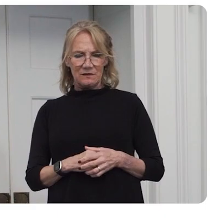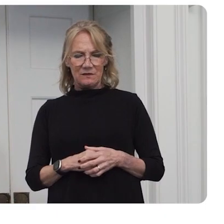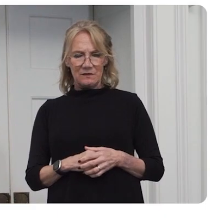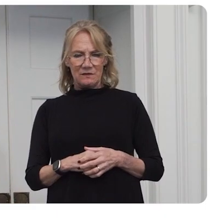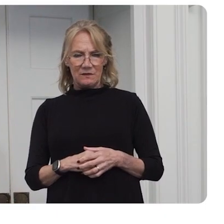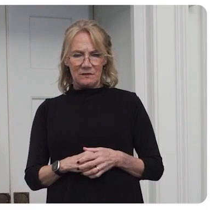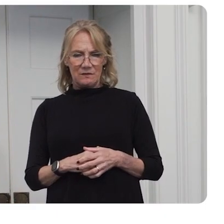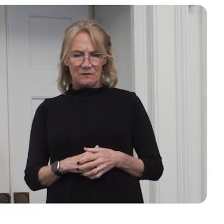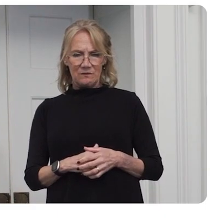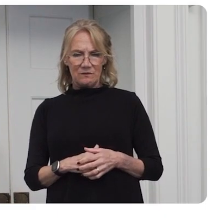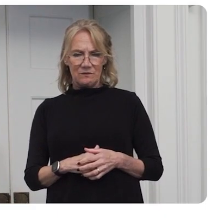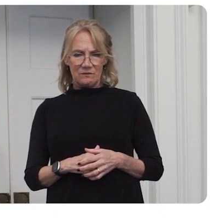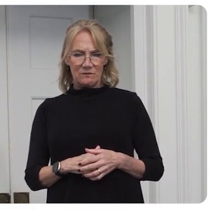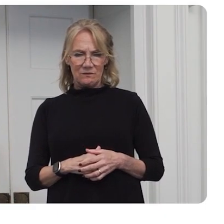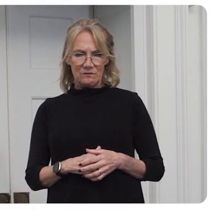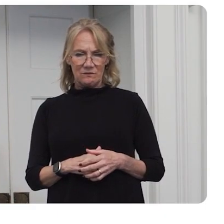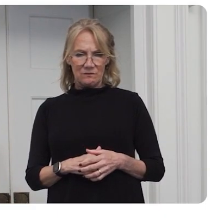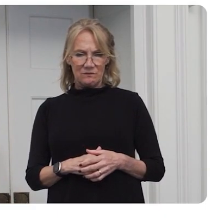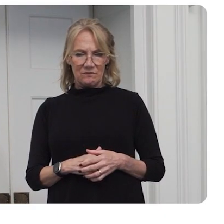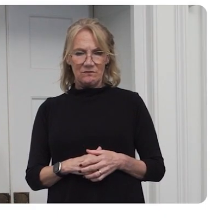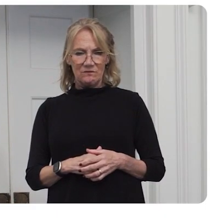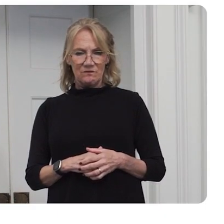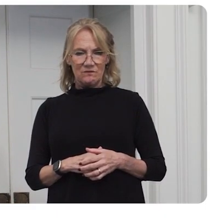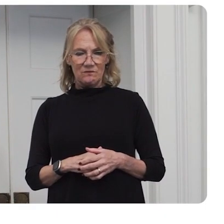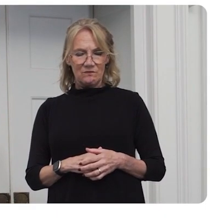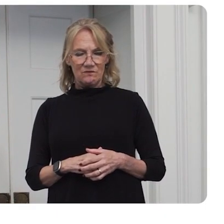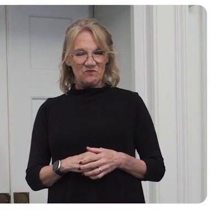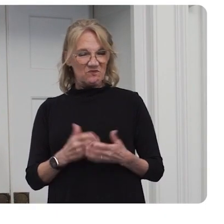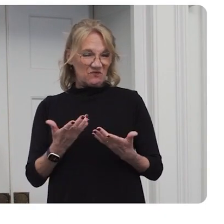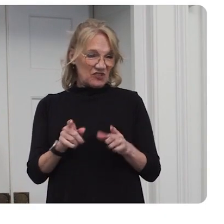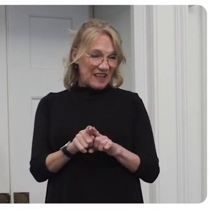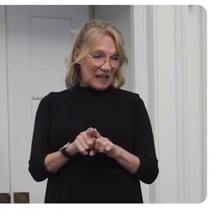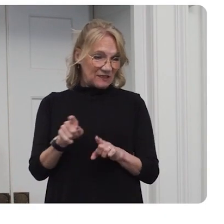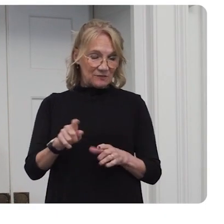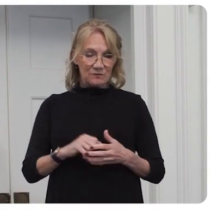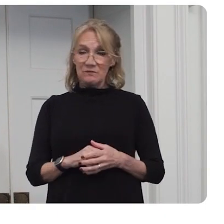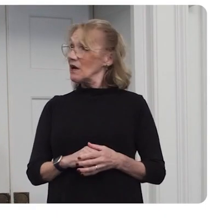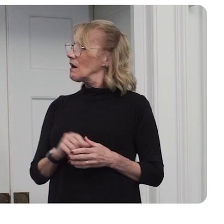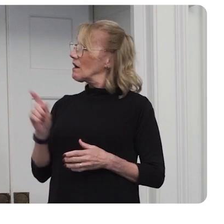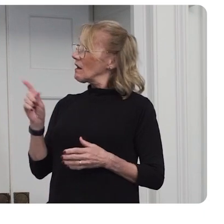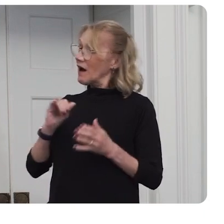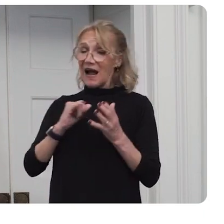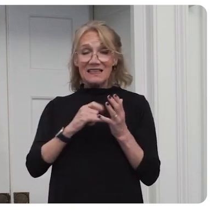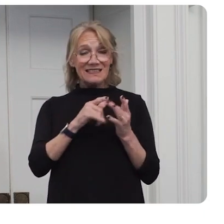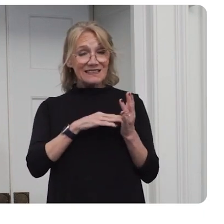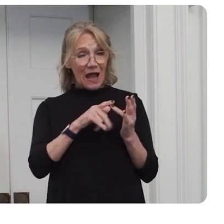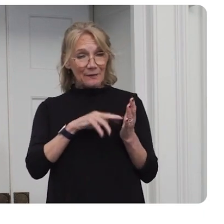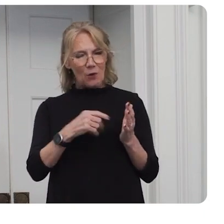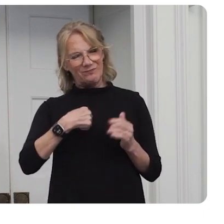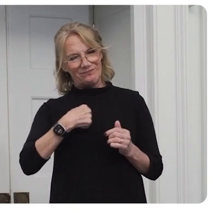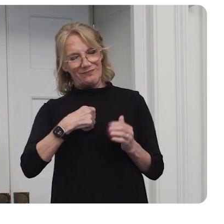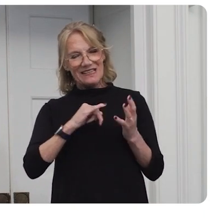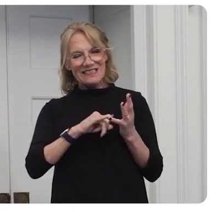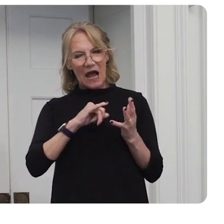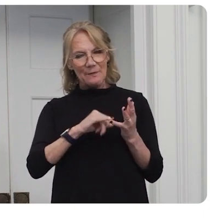Just on there as well. How would you describe it, Simon, if I can bring you in? Of course.